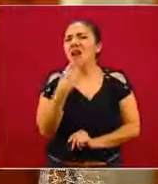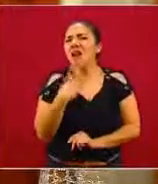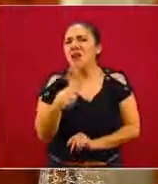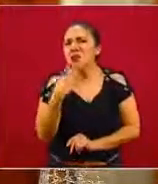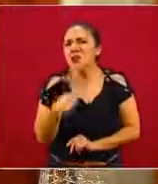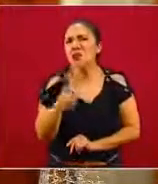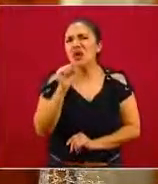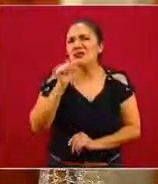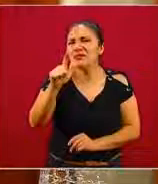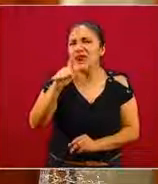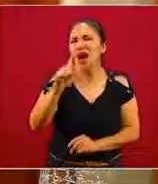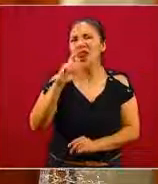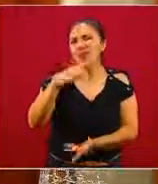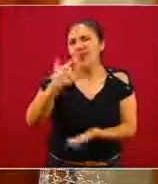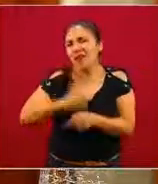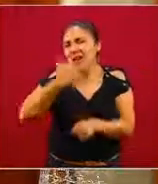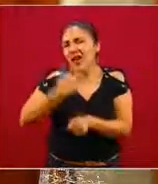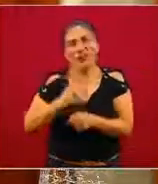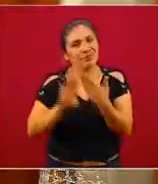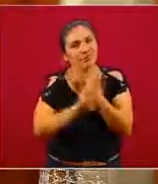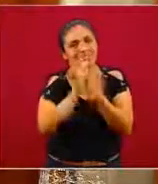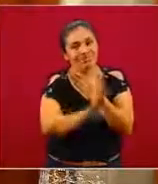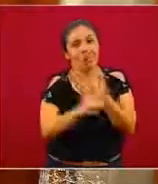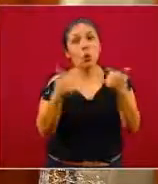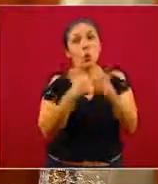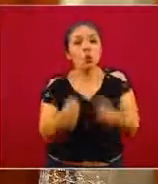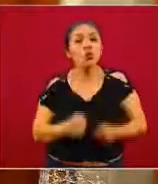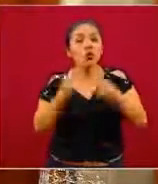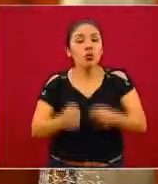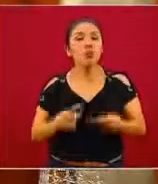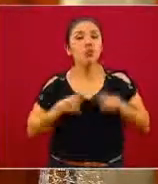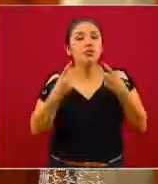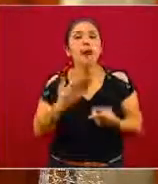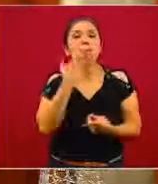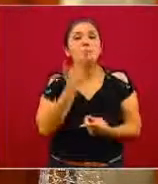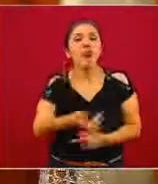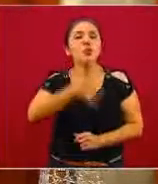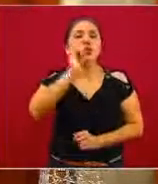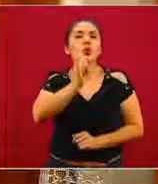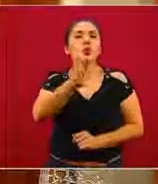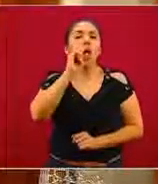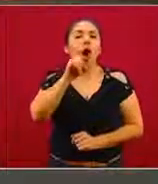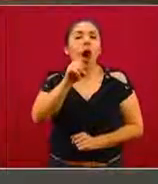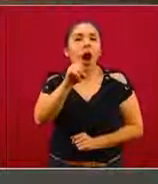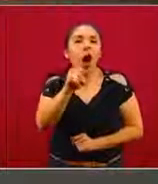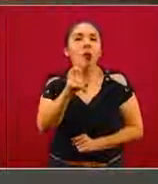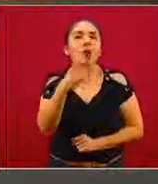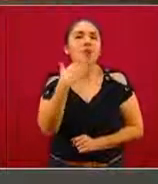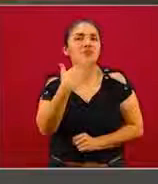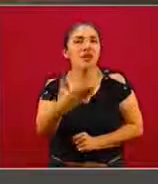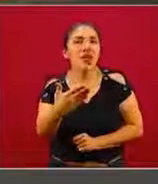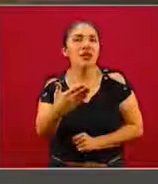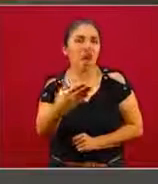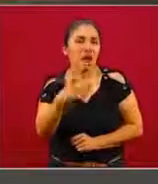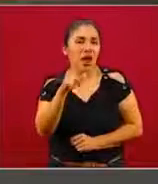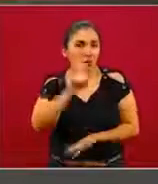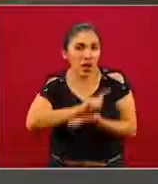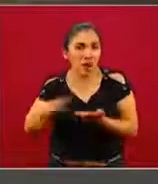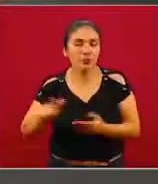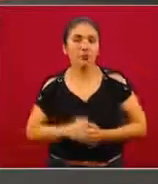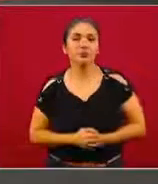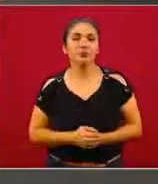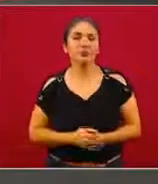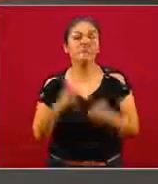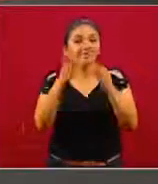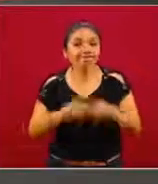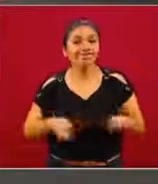as avoiding foods with high levels of sugar, salt, and fat. They also need to ensure adequate hydration with drinking